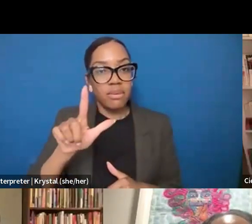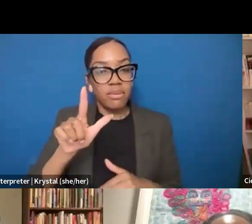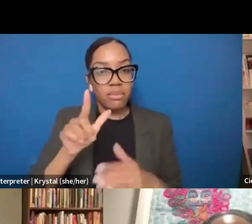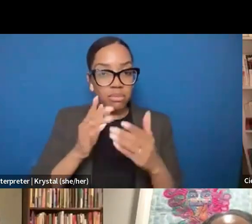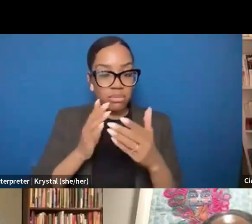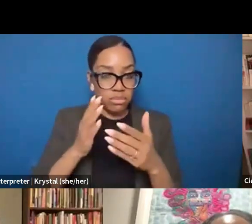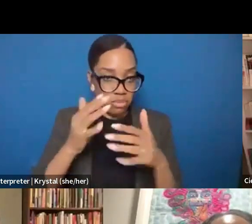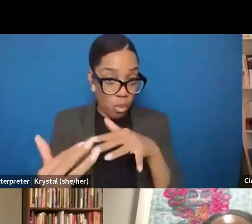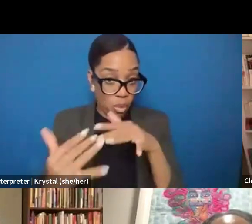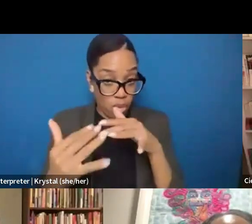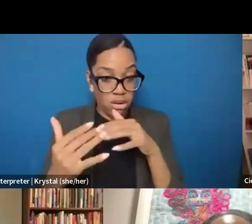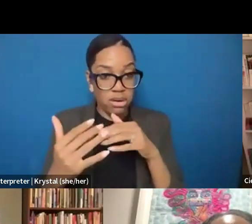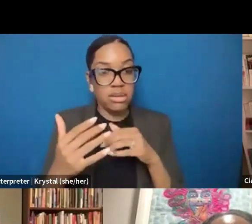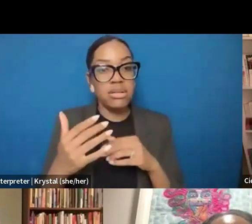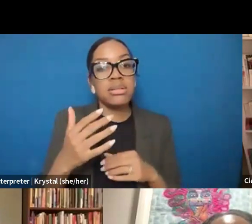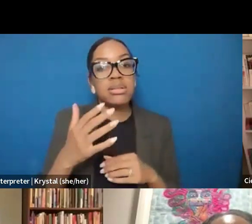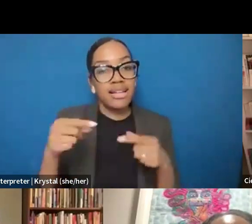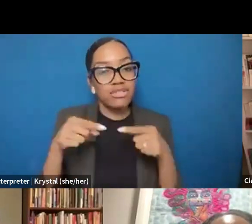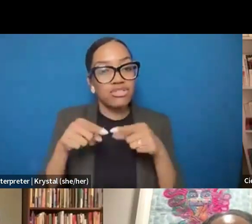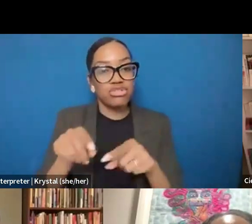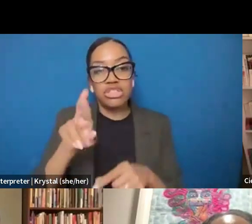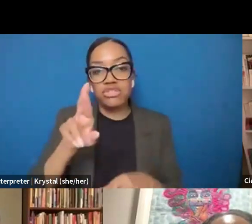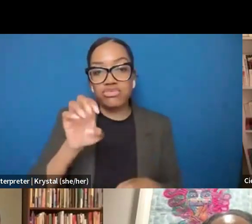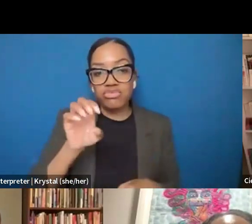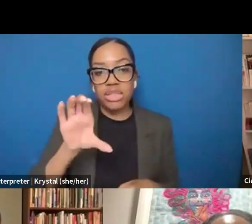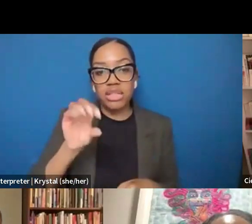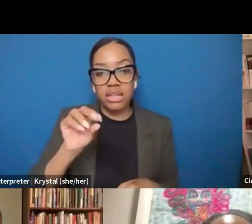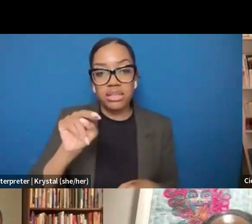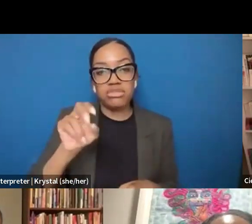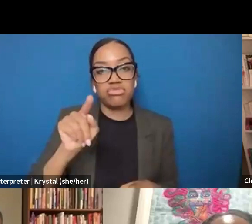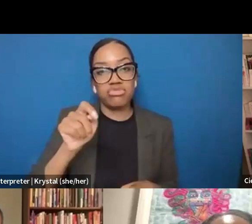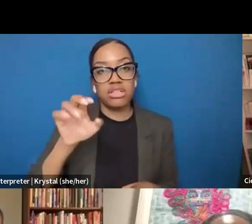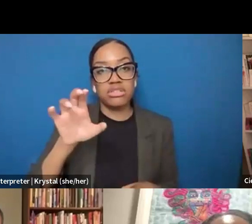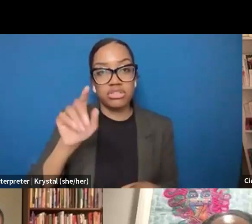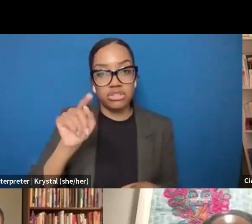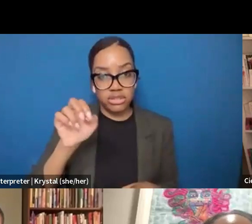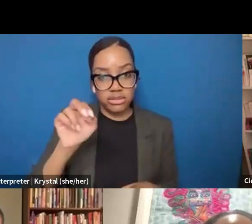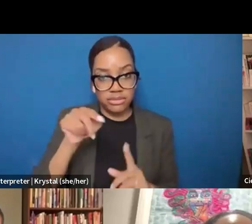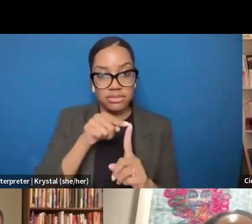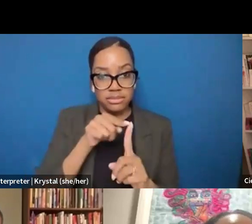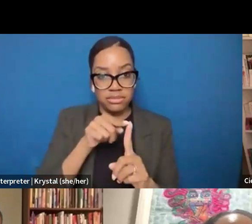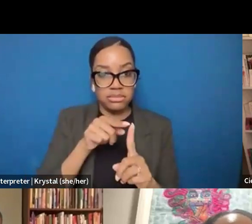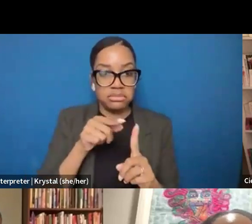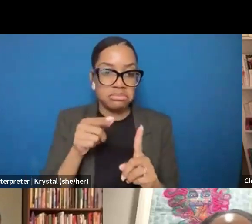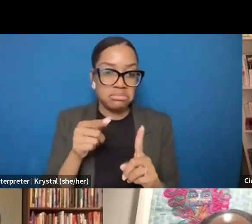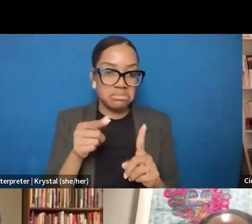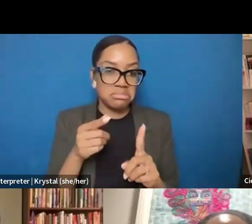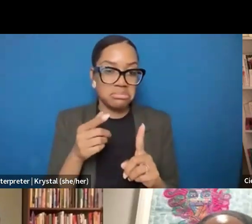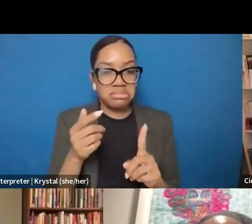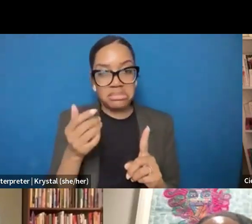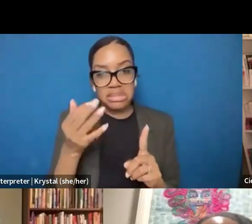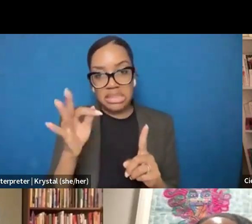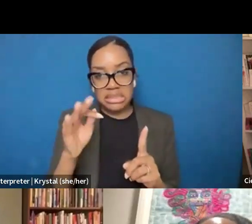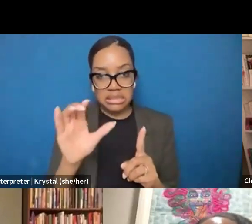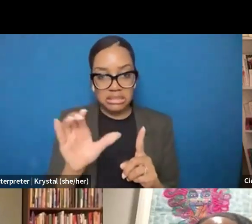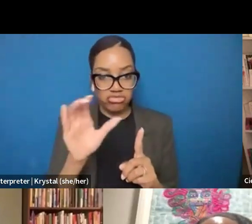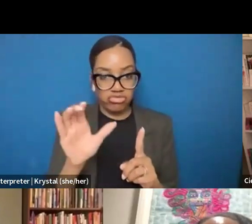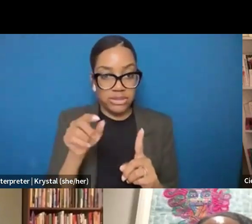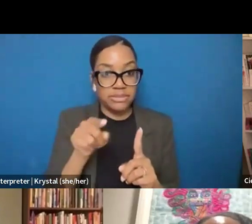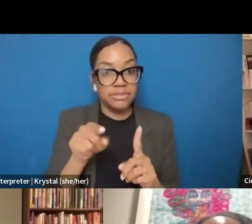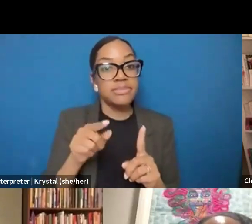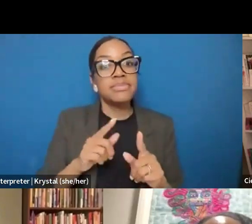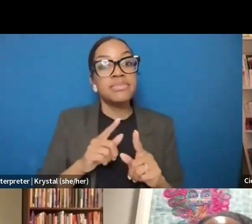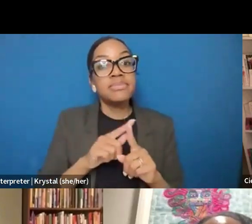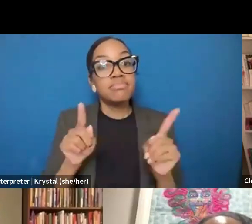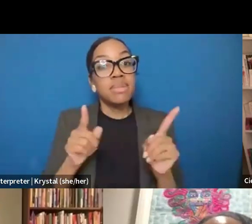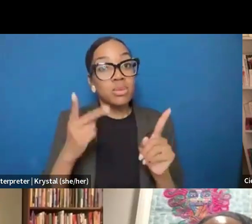African American education really kind of develops institutionally, particularly across the Southern states where the critical mass